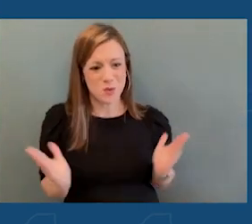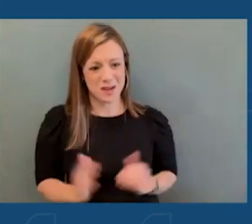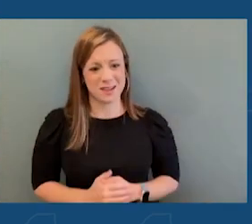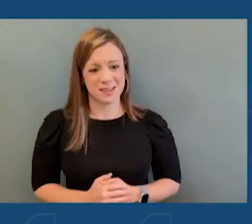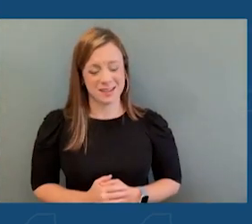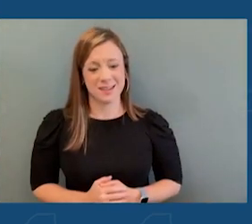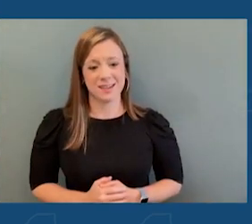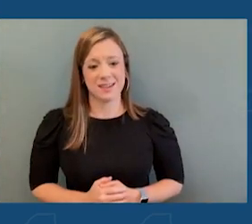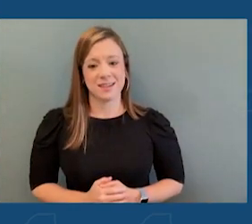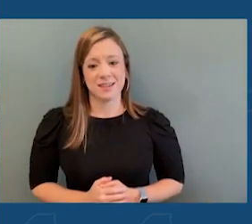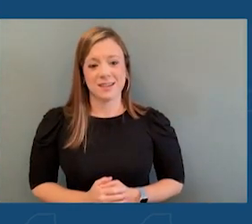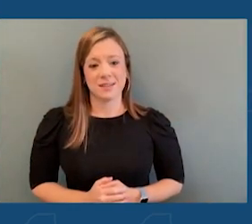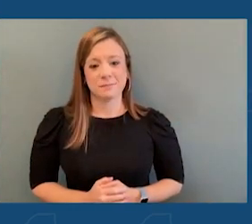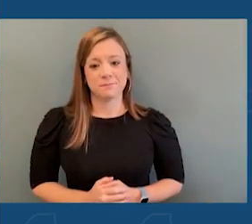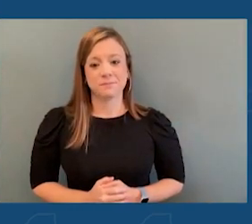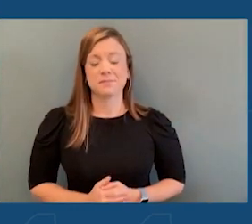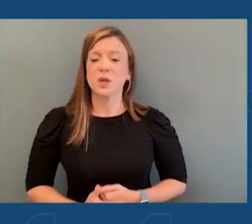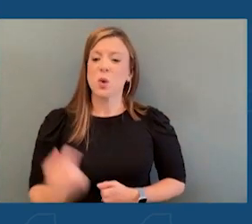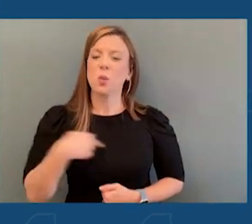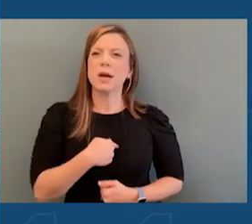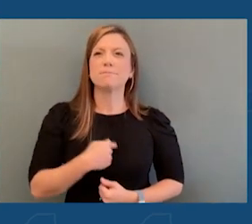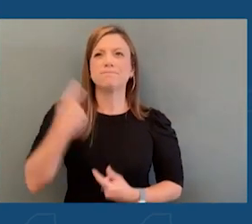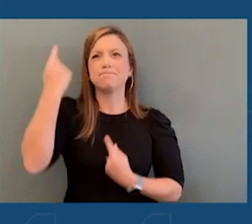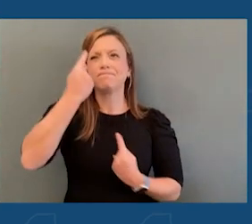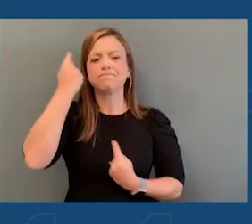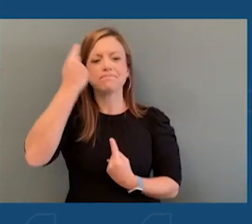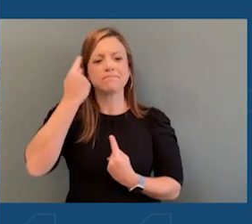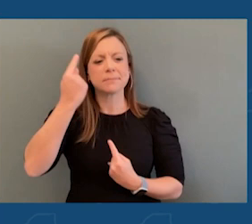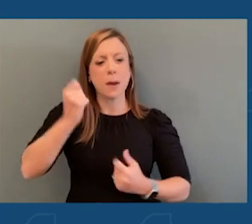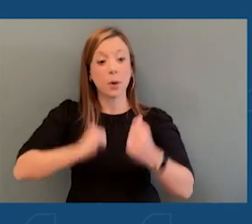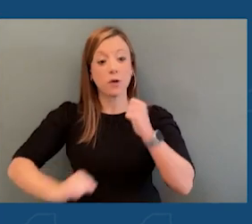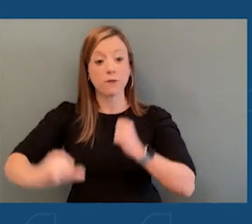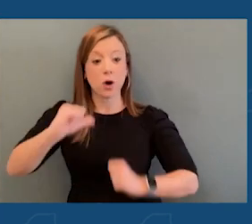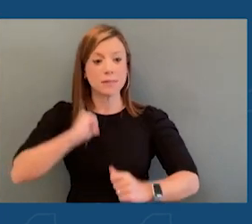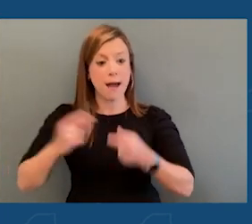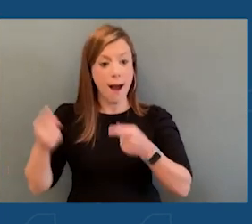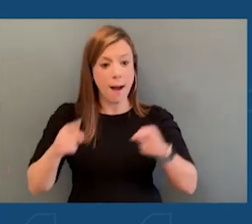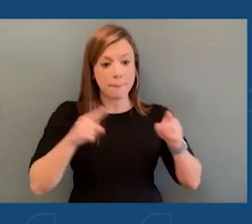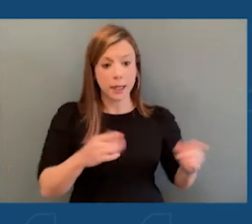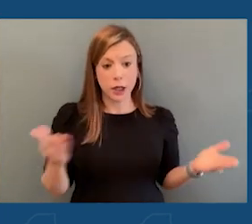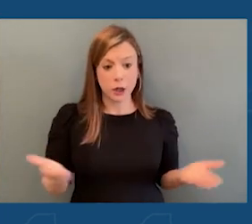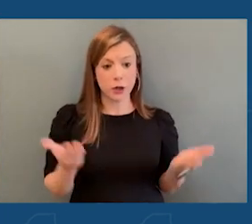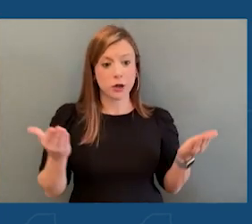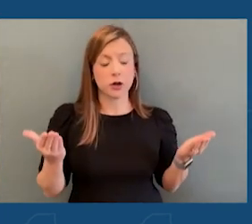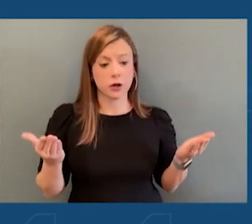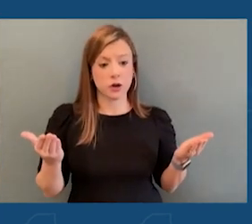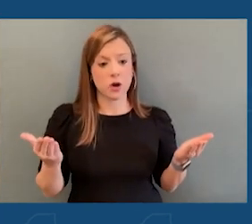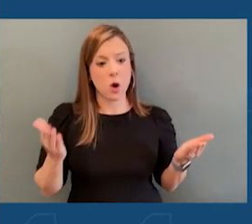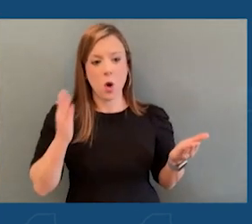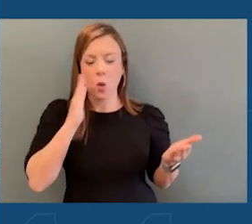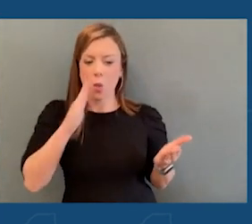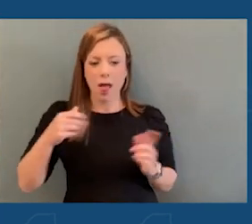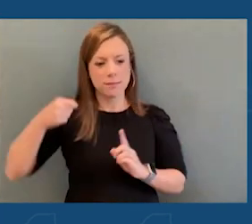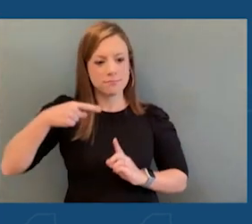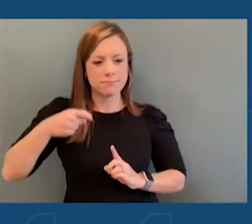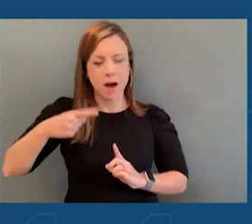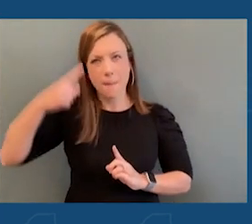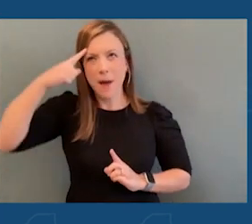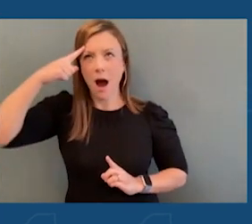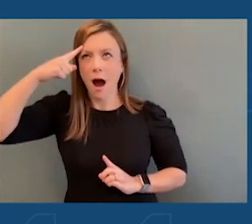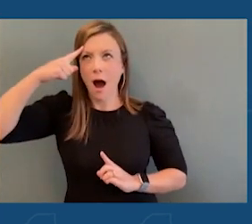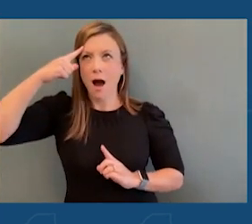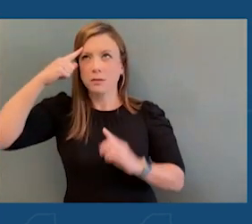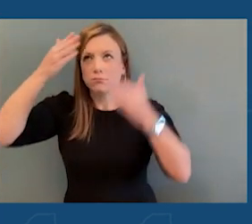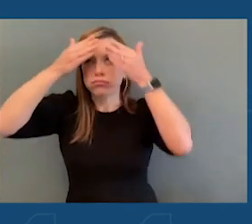We think about the performances that'll soon unfold here. They'll stimulate our minds. They'll lighten